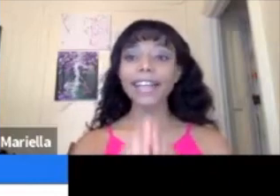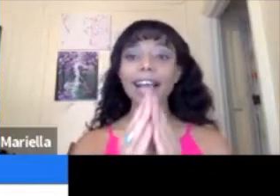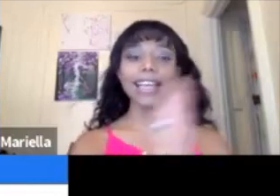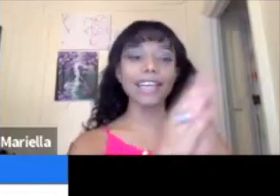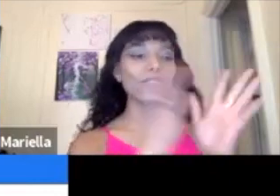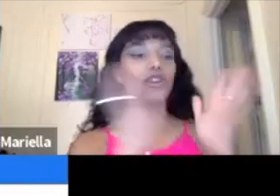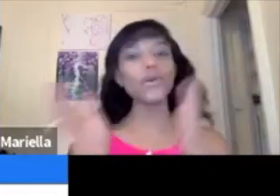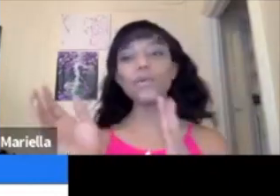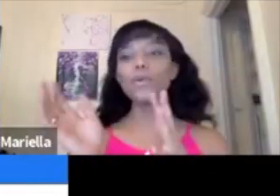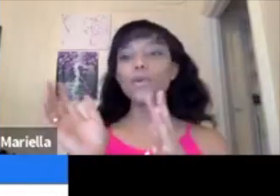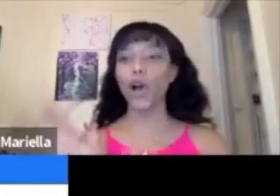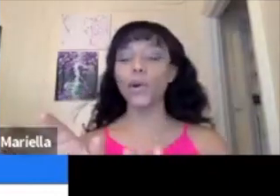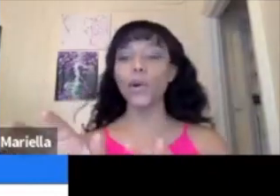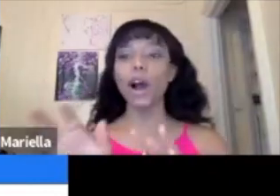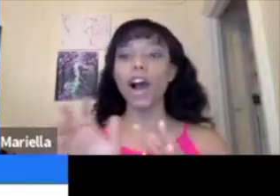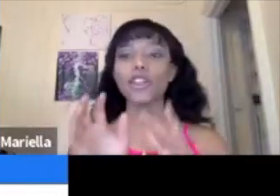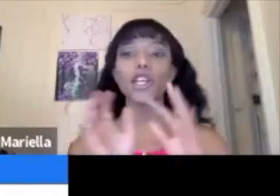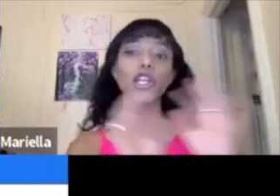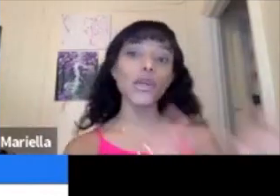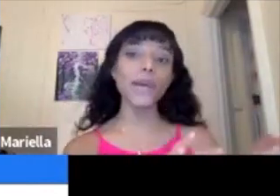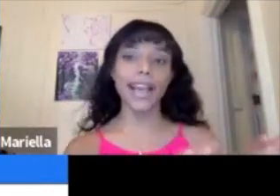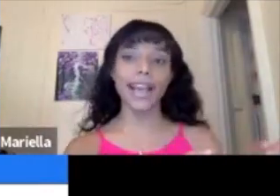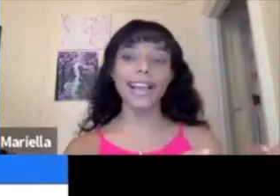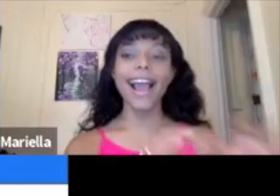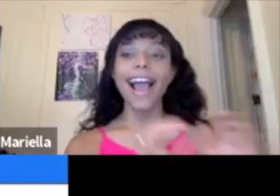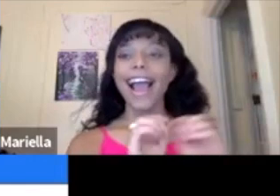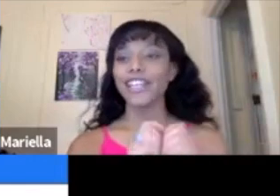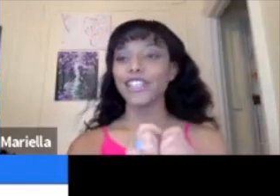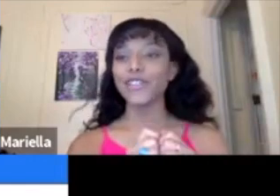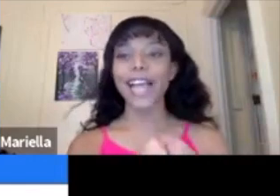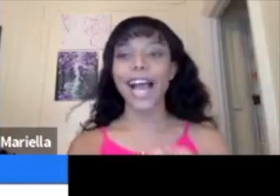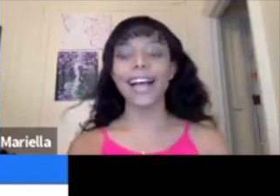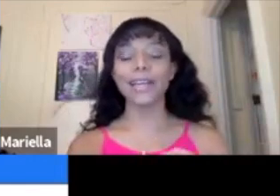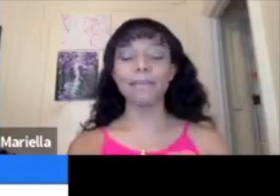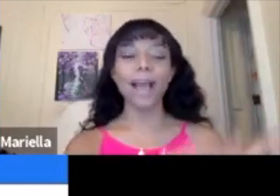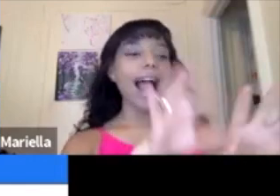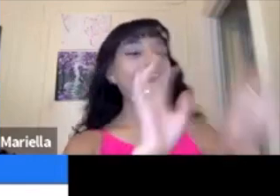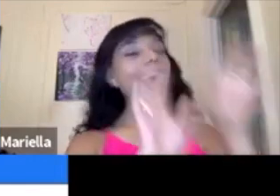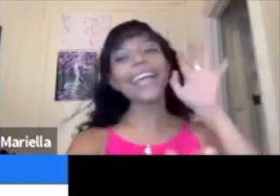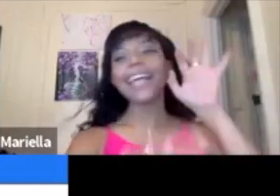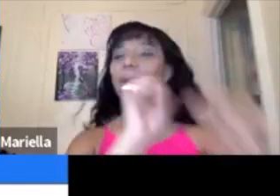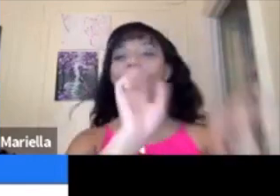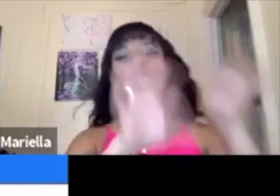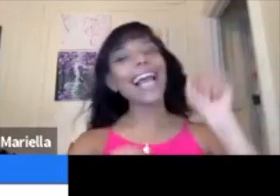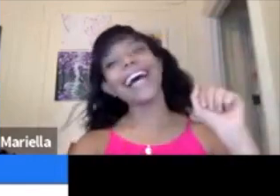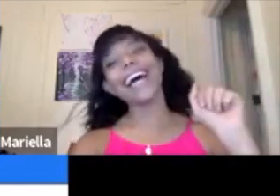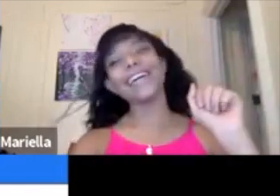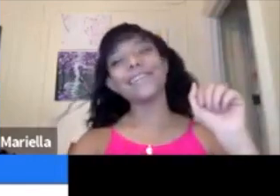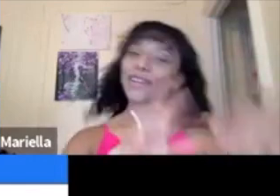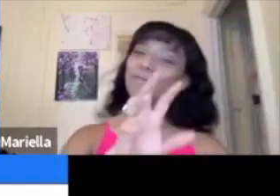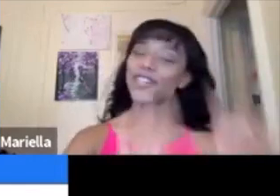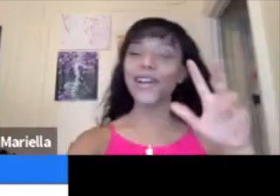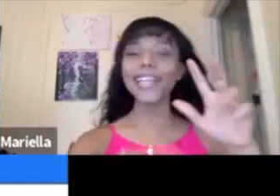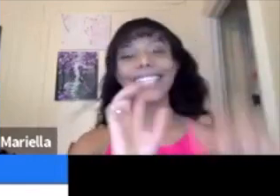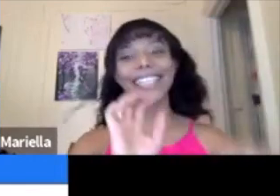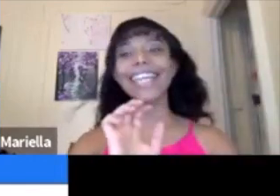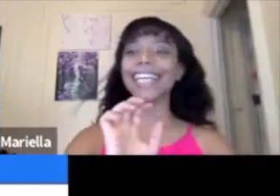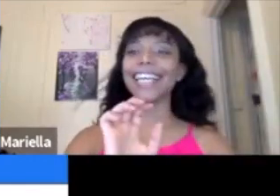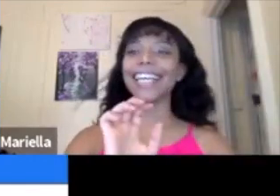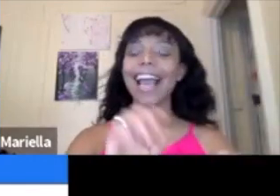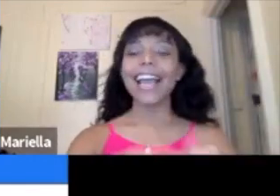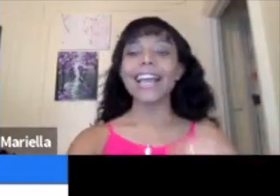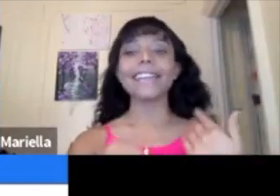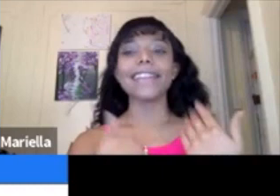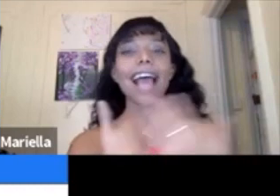that if you go on the Q&A and you type, I am Mariella from New York